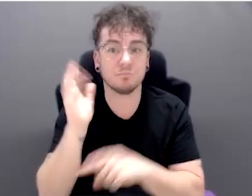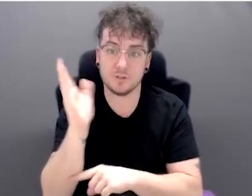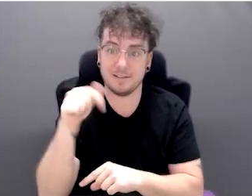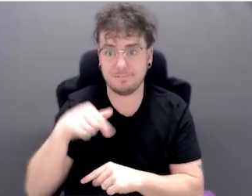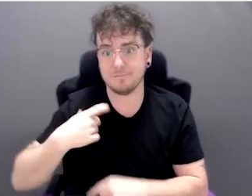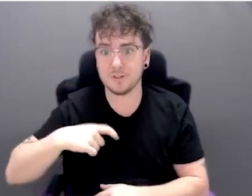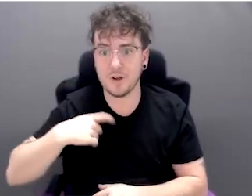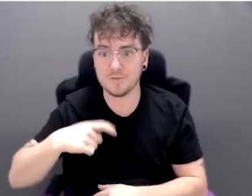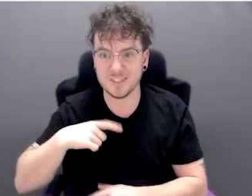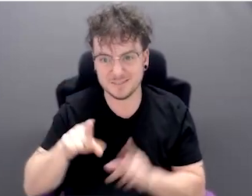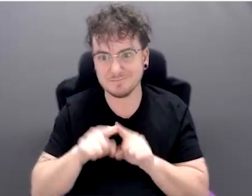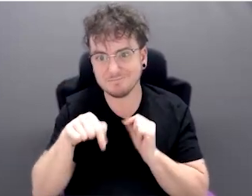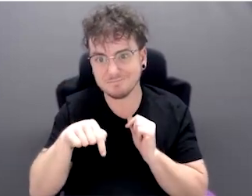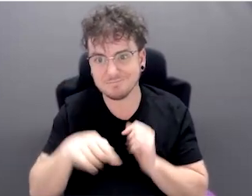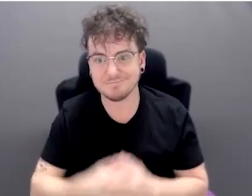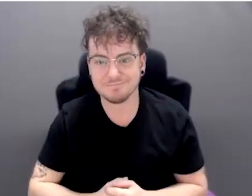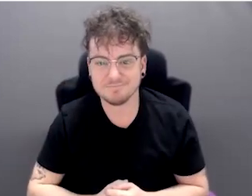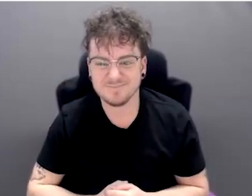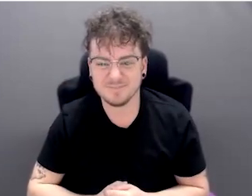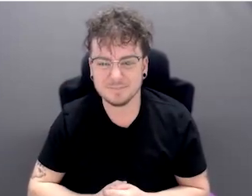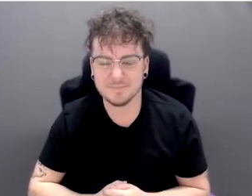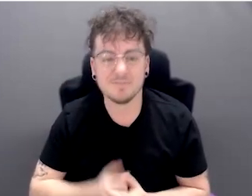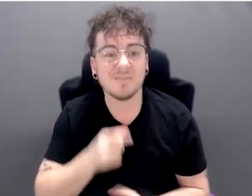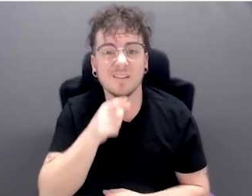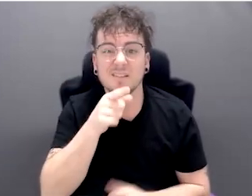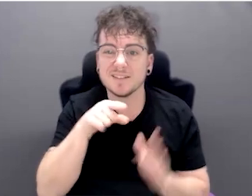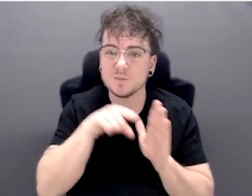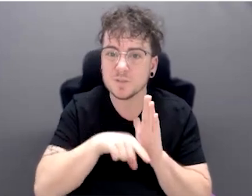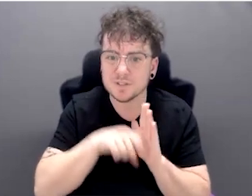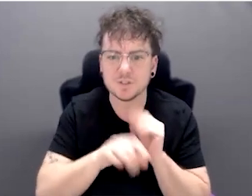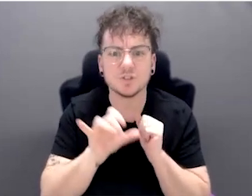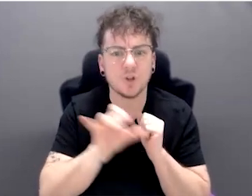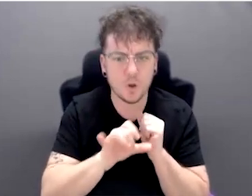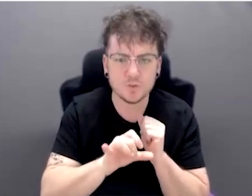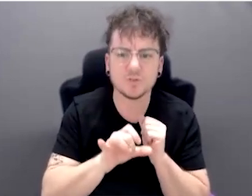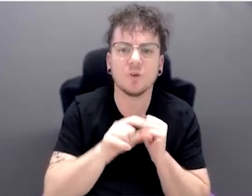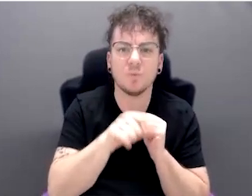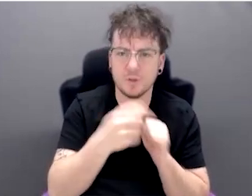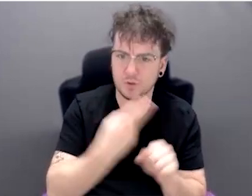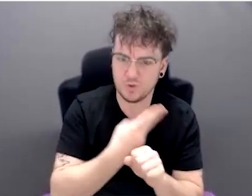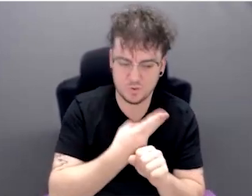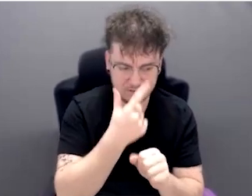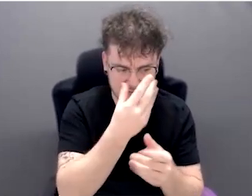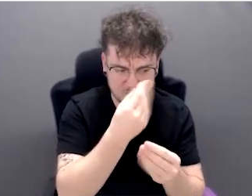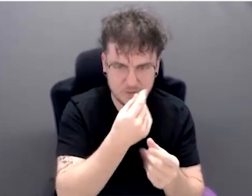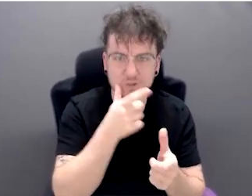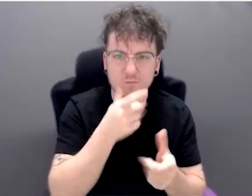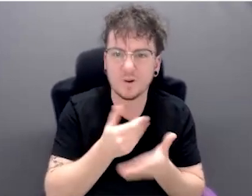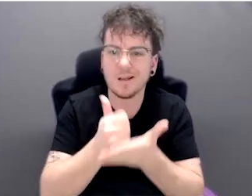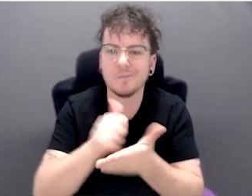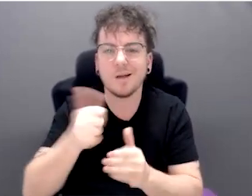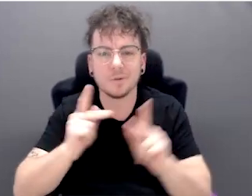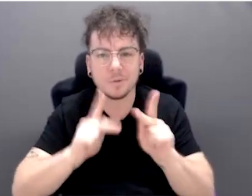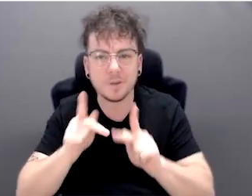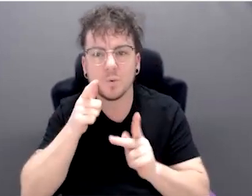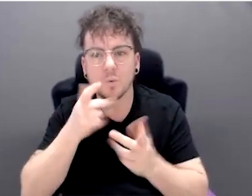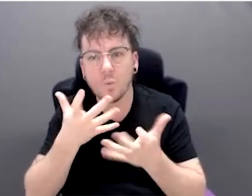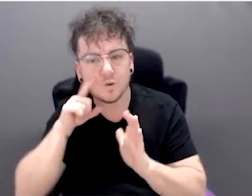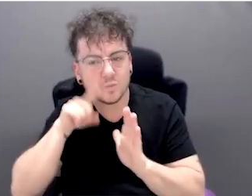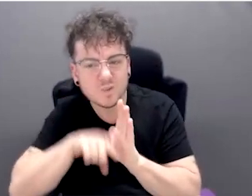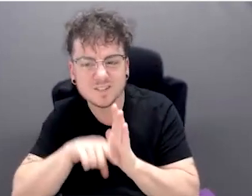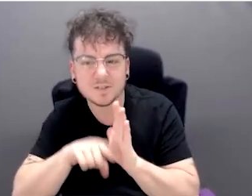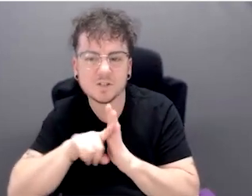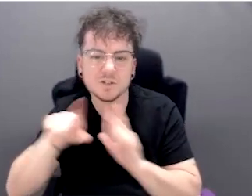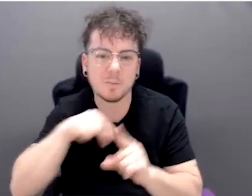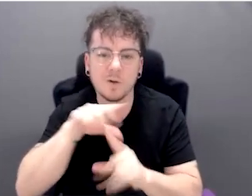one. These findings could also inform future directions for other researchers interested in inclusive employment